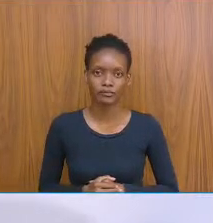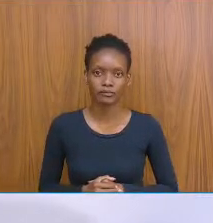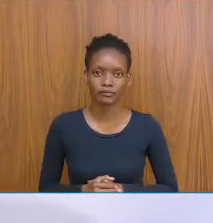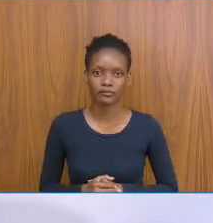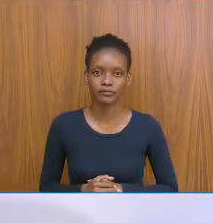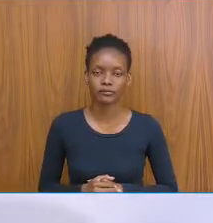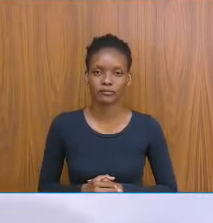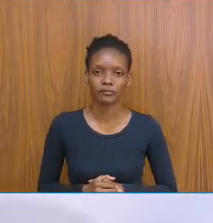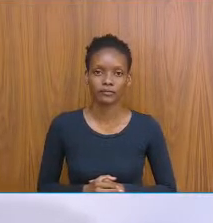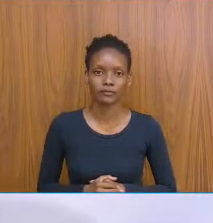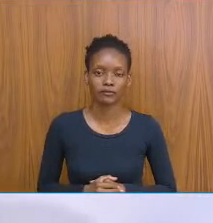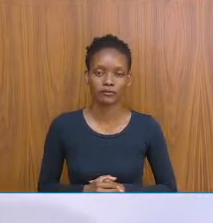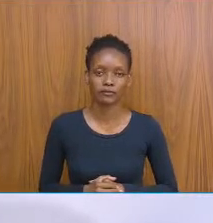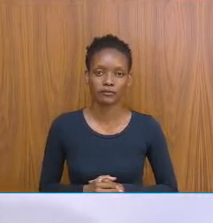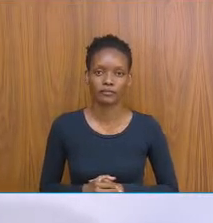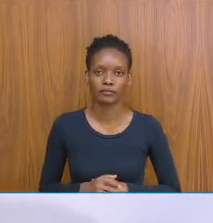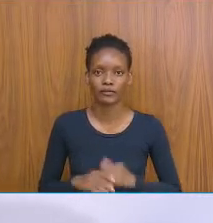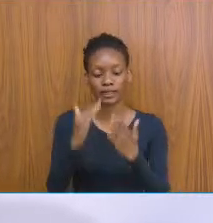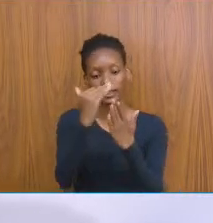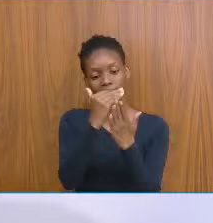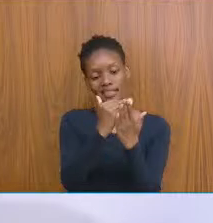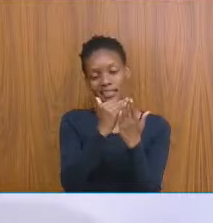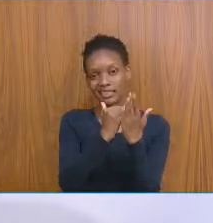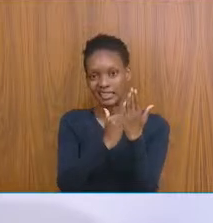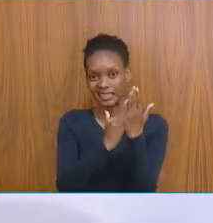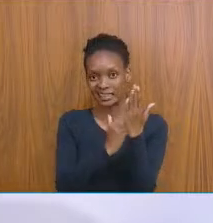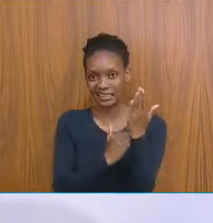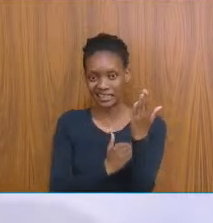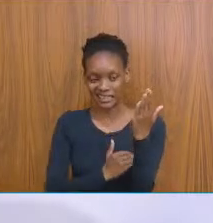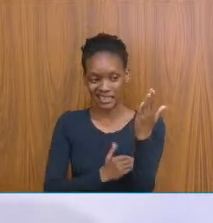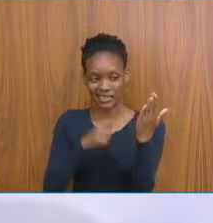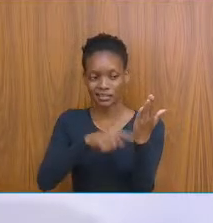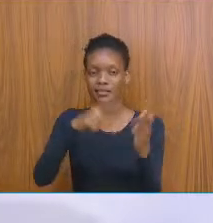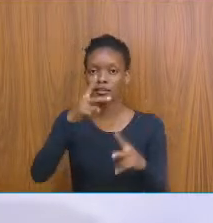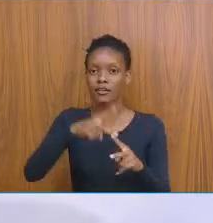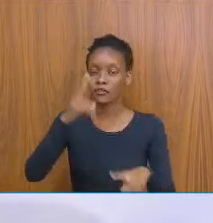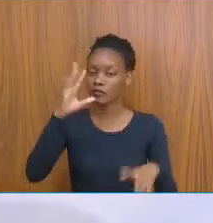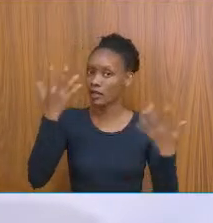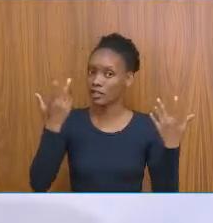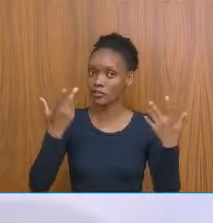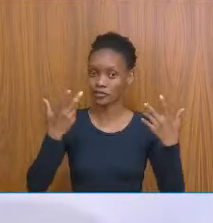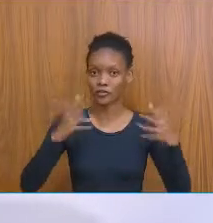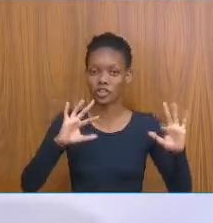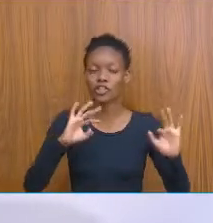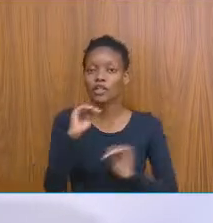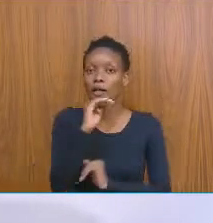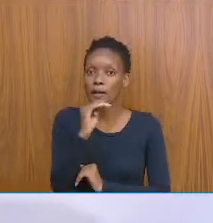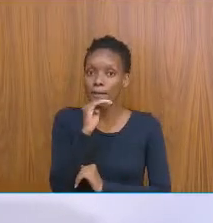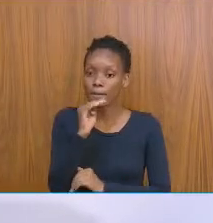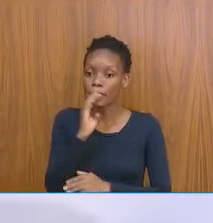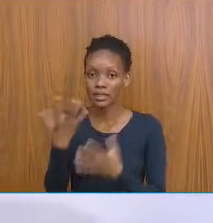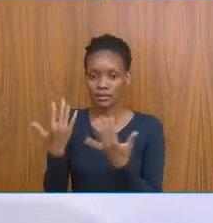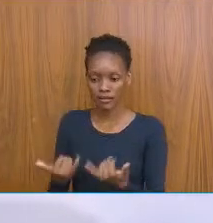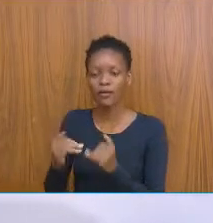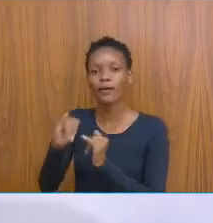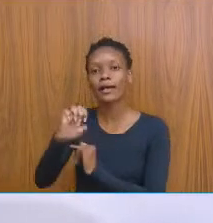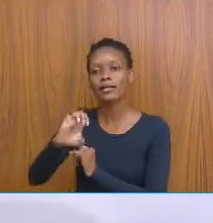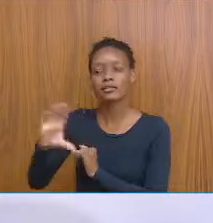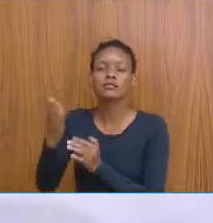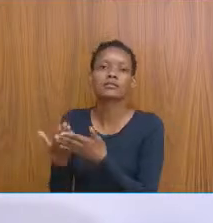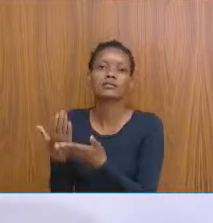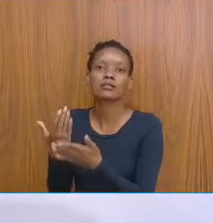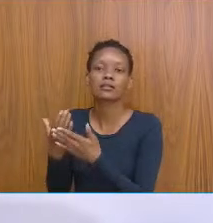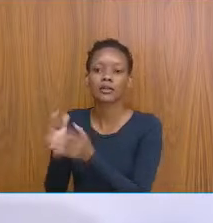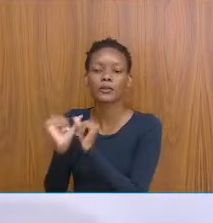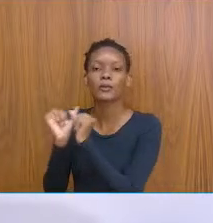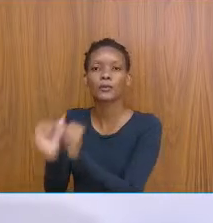The finalization of the list of candidate contesting seats in the elections means that the Commission can now go ahead with